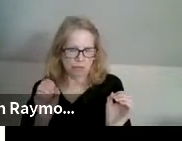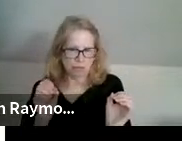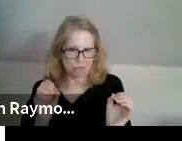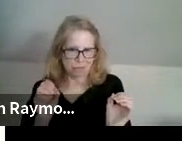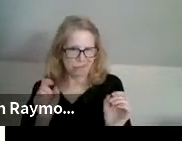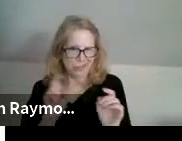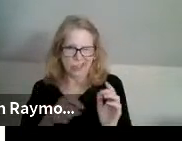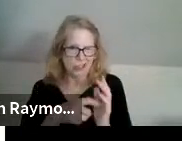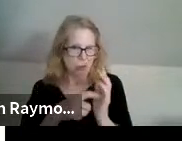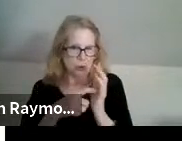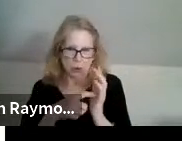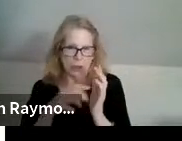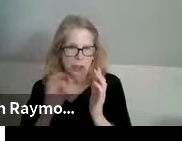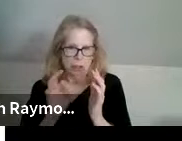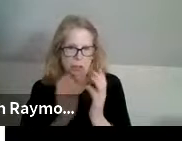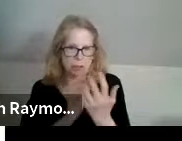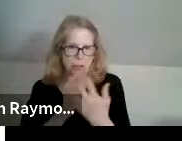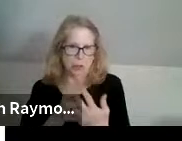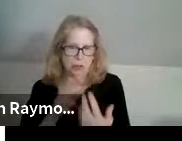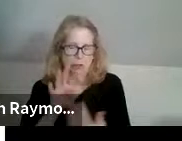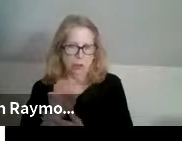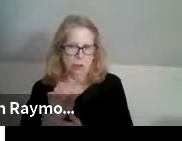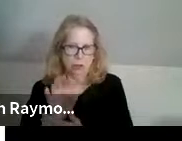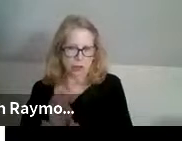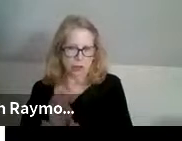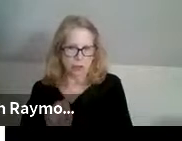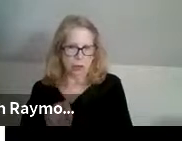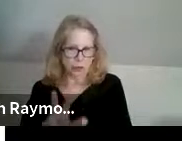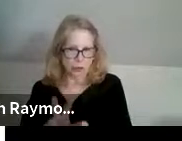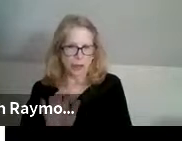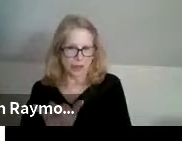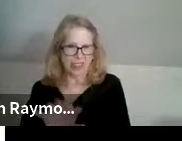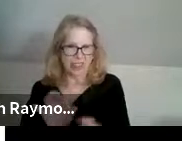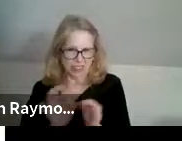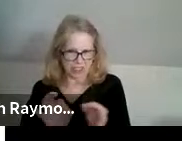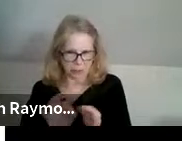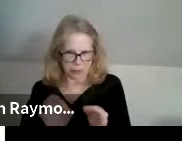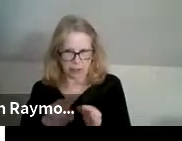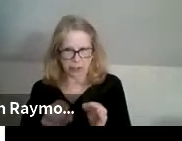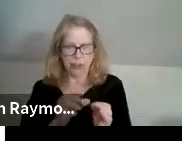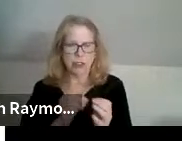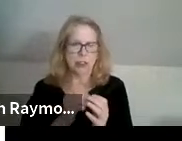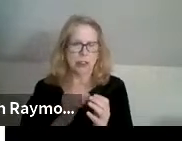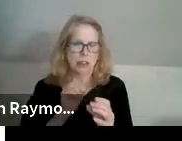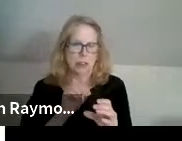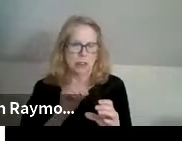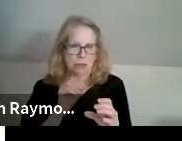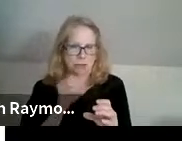be required to conform to 407.3 under input controls. So that's